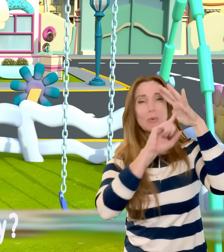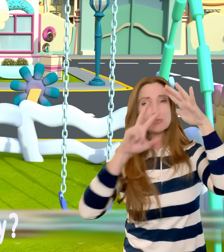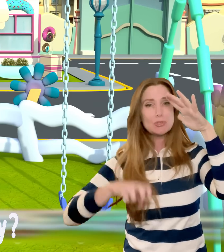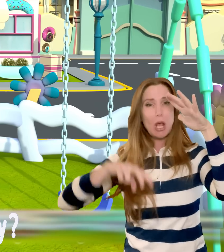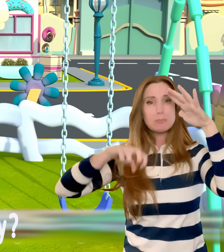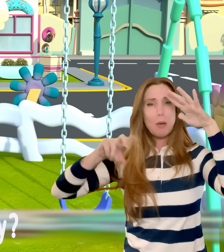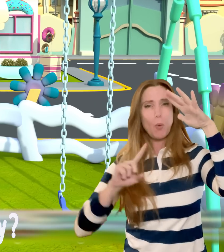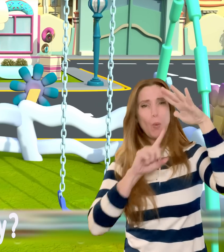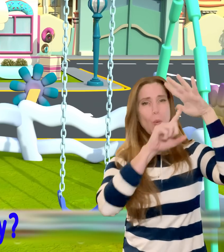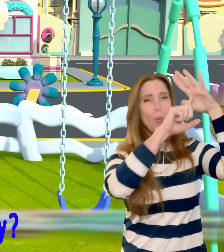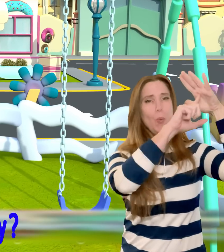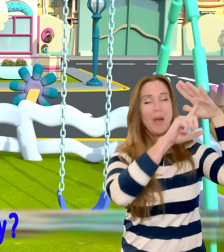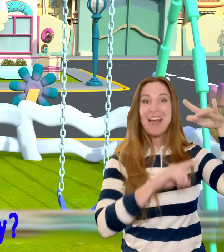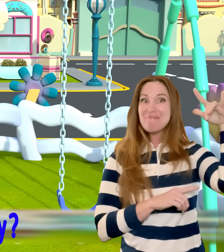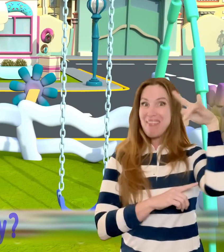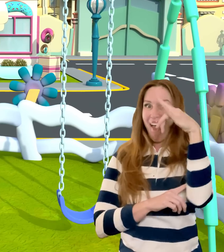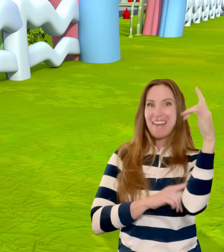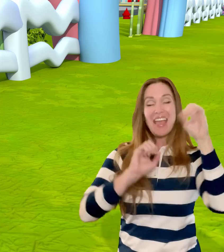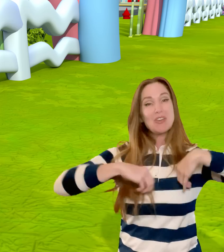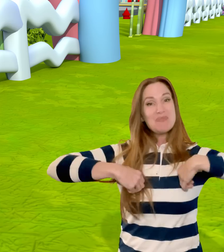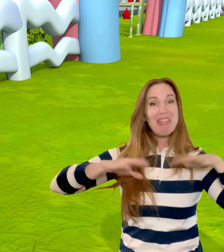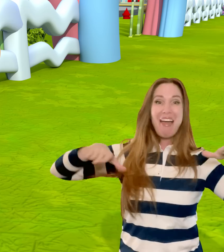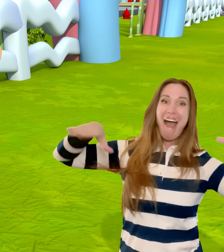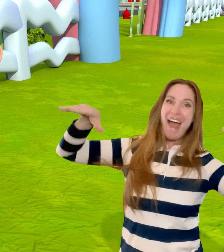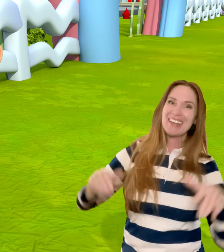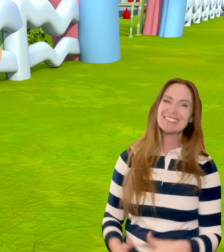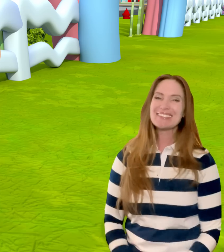jump high plain plane can you